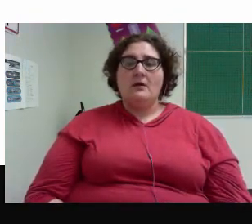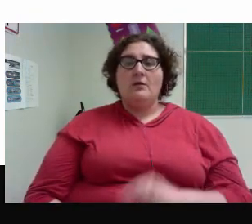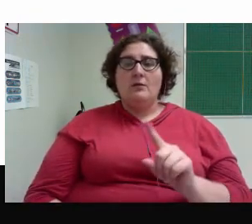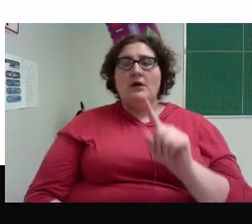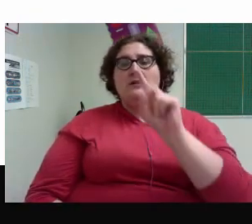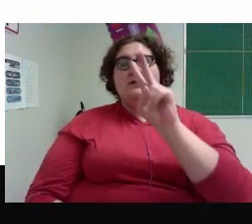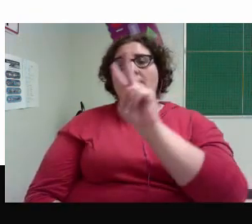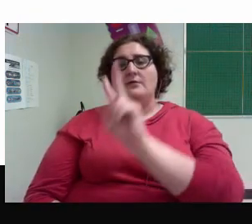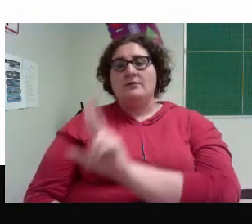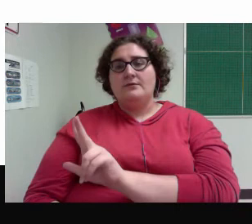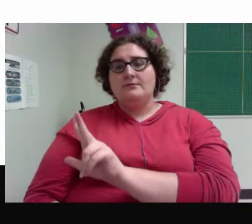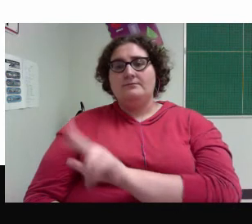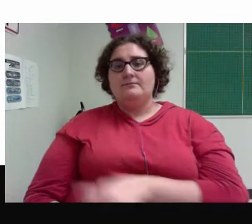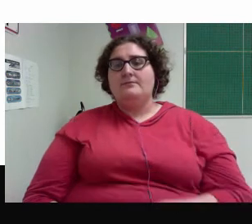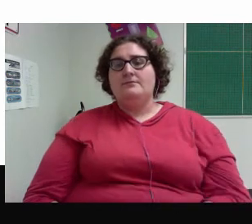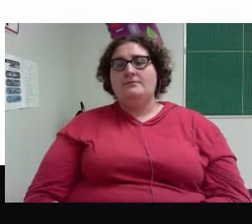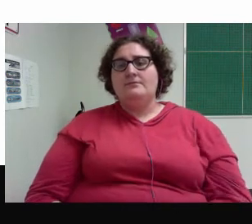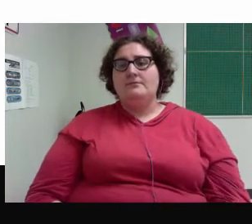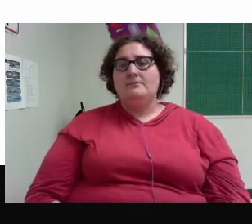1, 2,